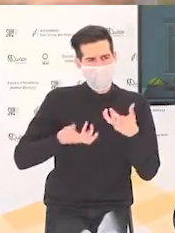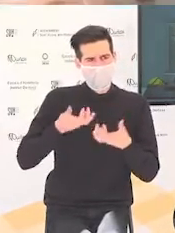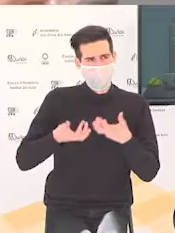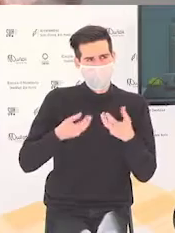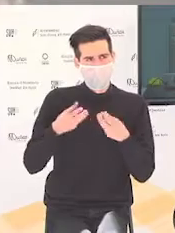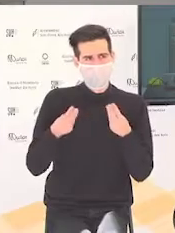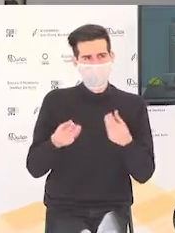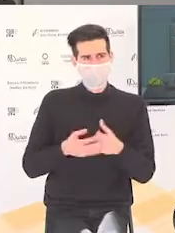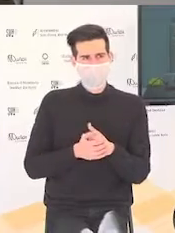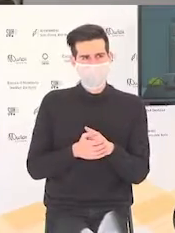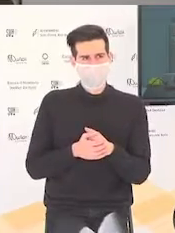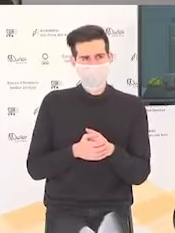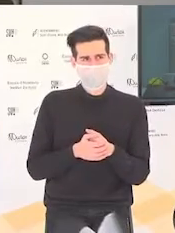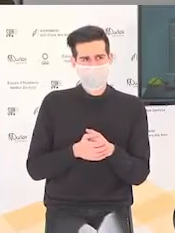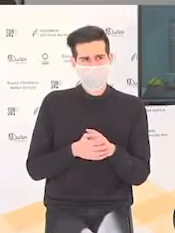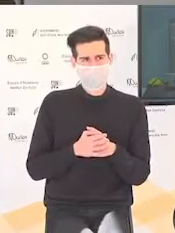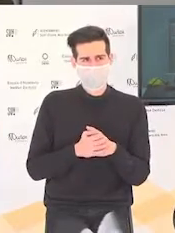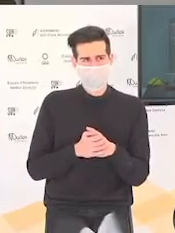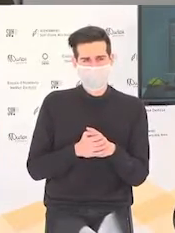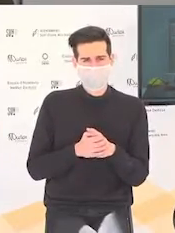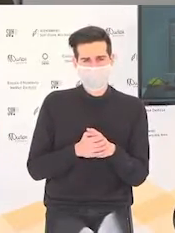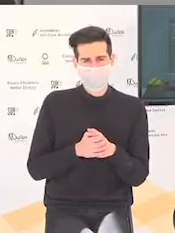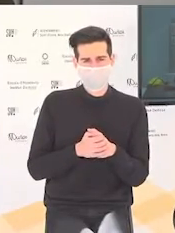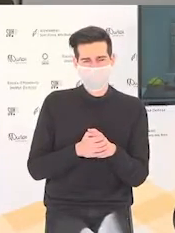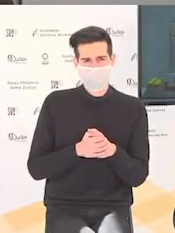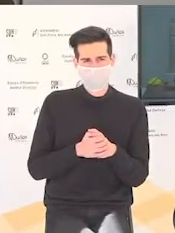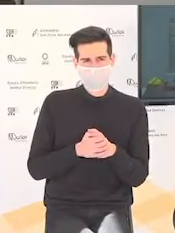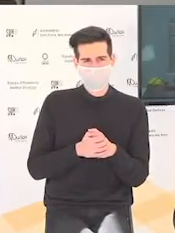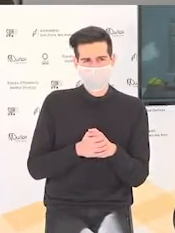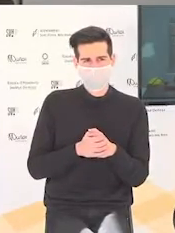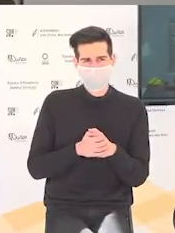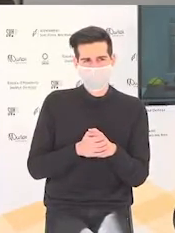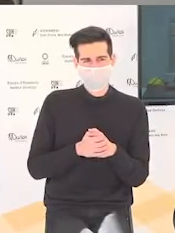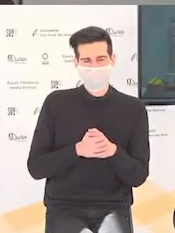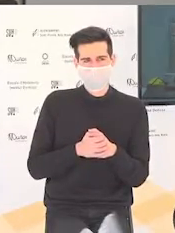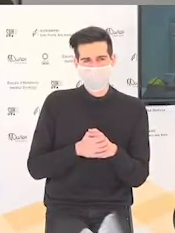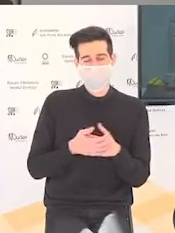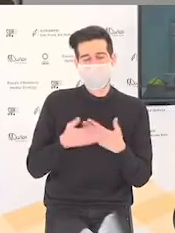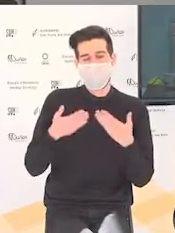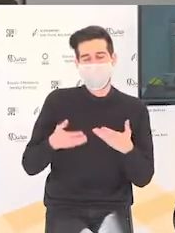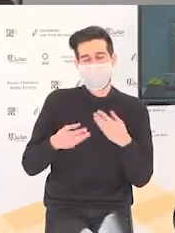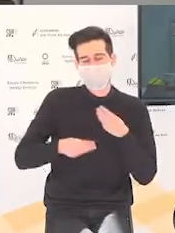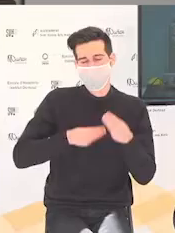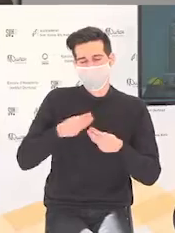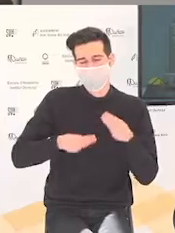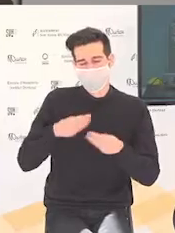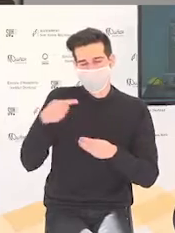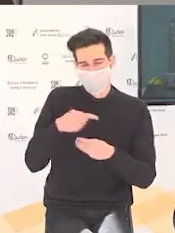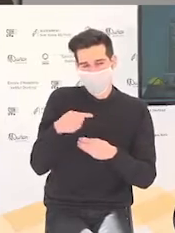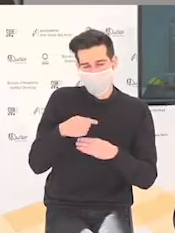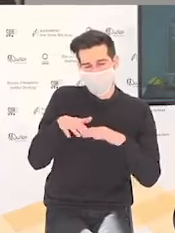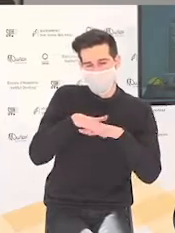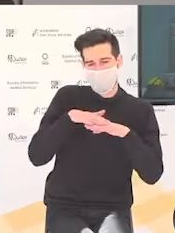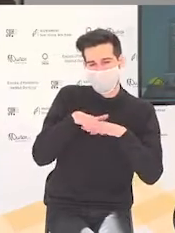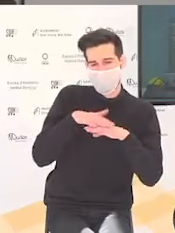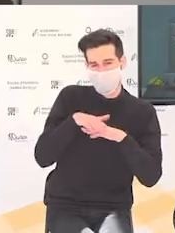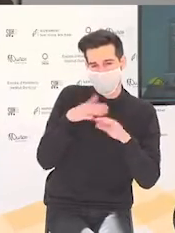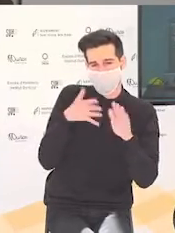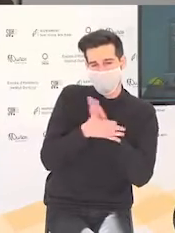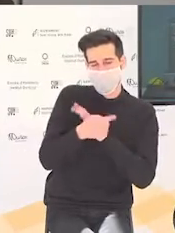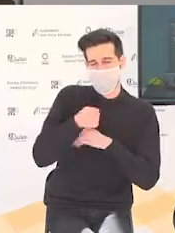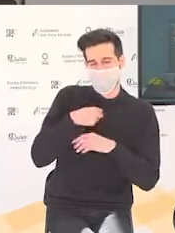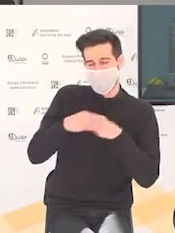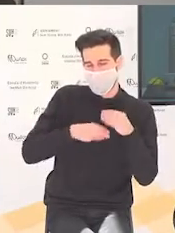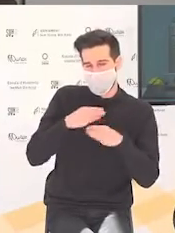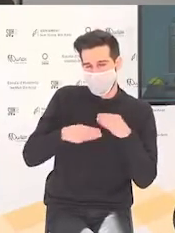But that's okay. If I don't finish all of these, you'll forgive me, won't you? Bien, y ahora voy a hacer esto, así que disculpadme mientras lo hago.